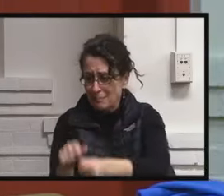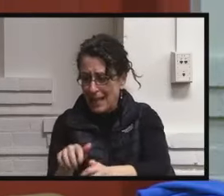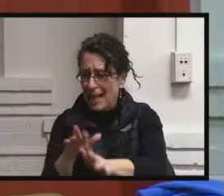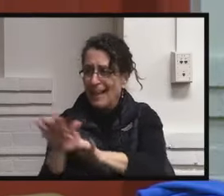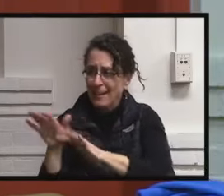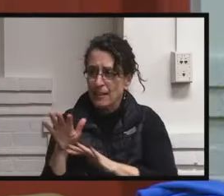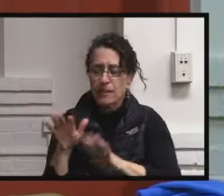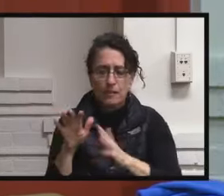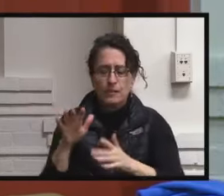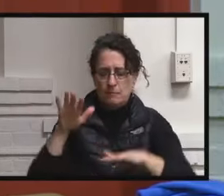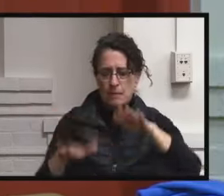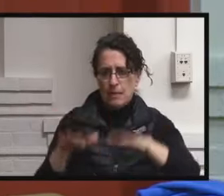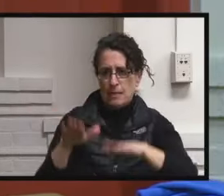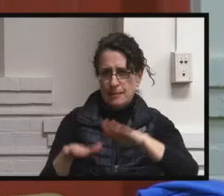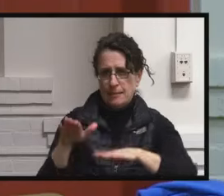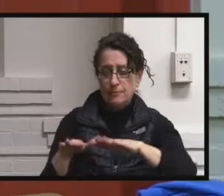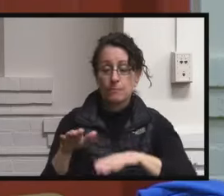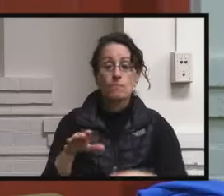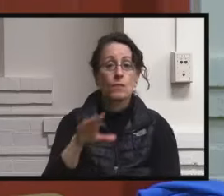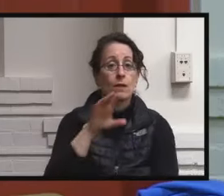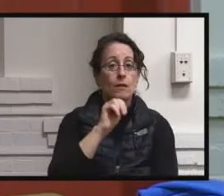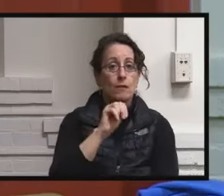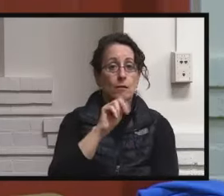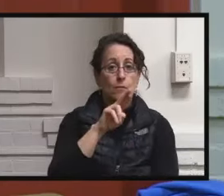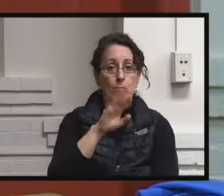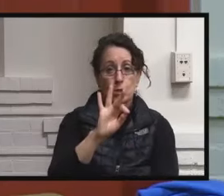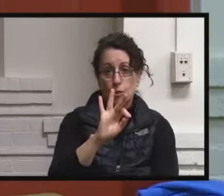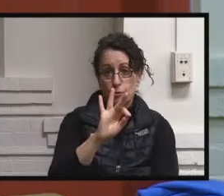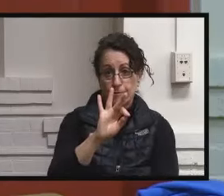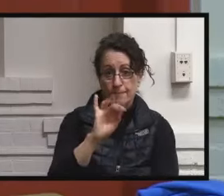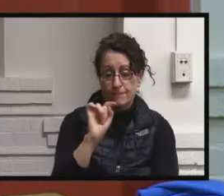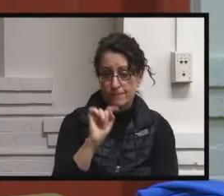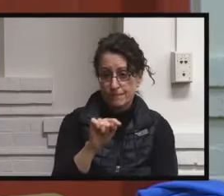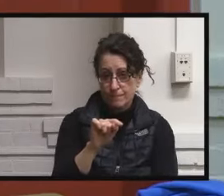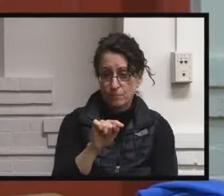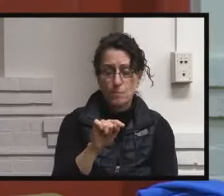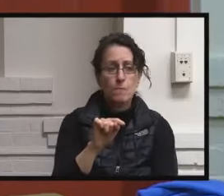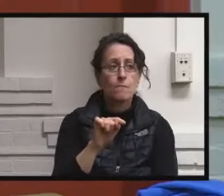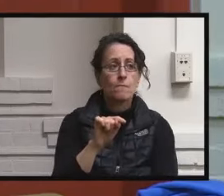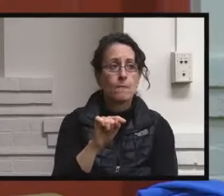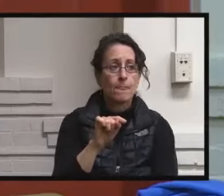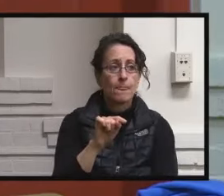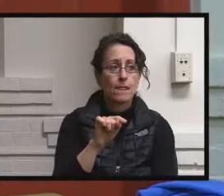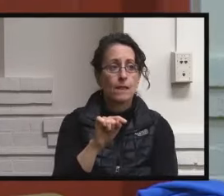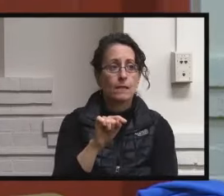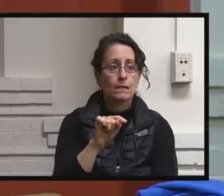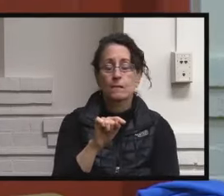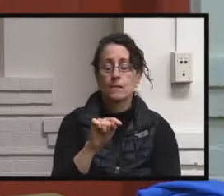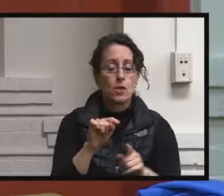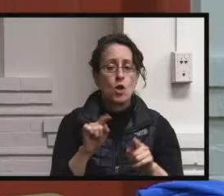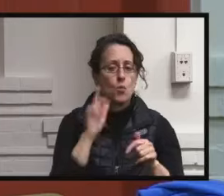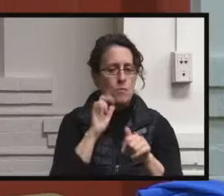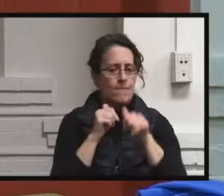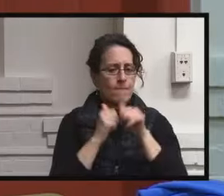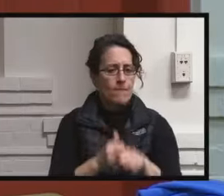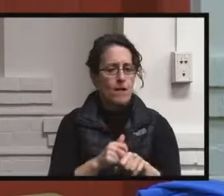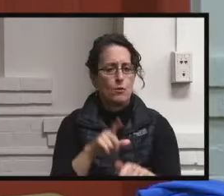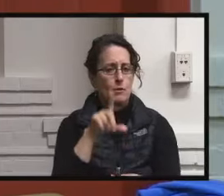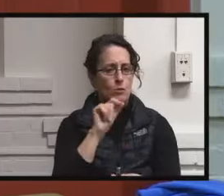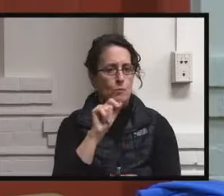We've changed our operation at the MRF right now to operate on 2016 budget numbers,